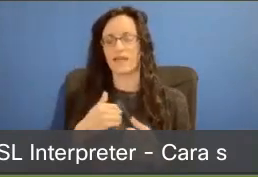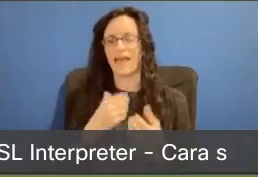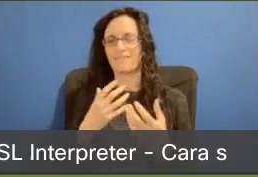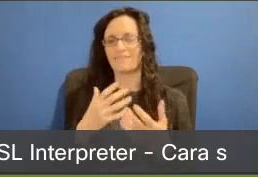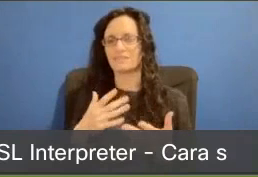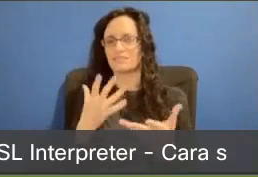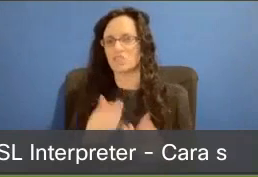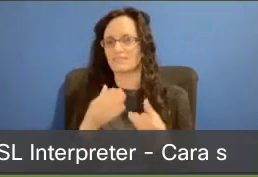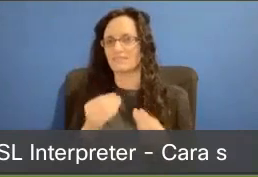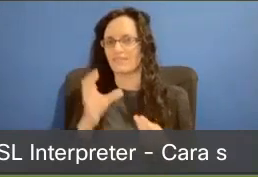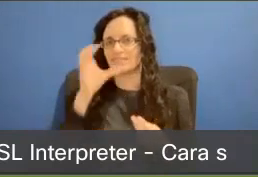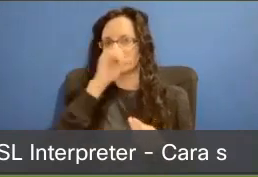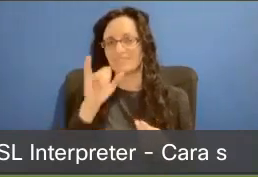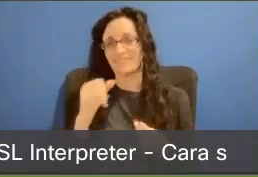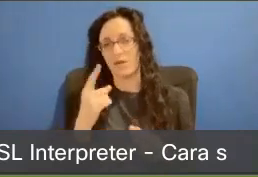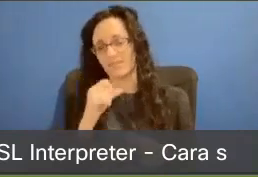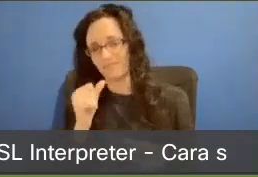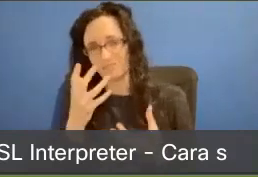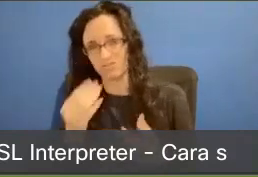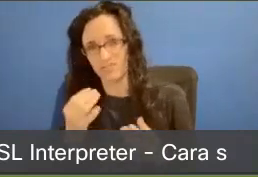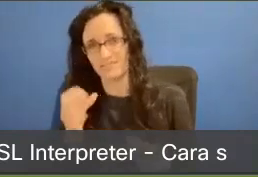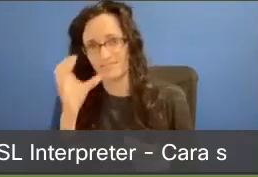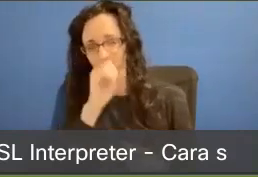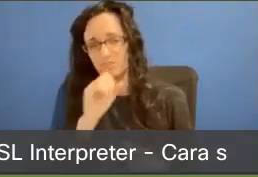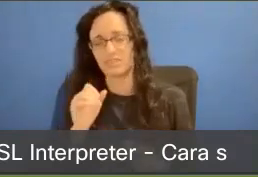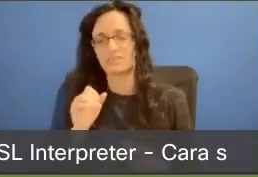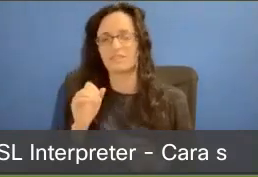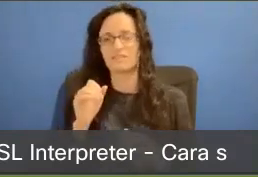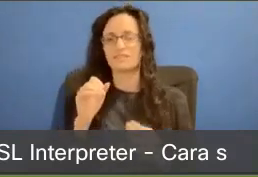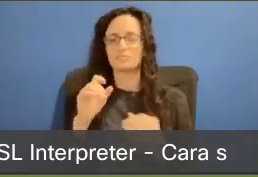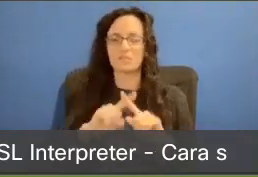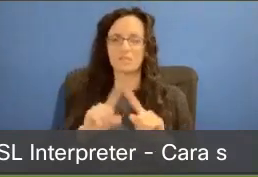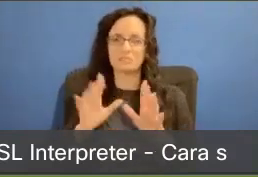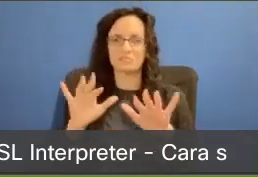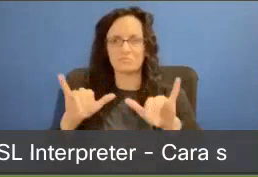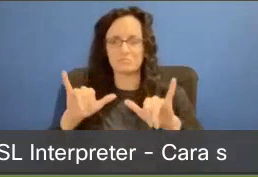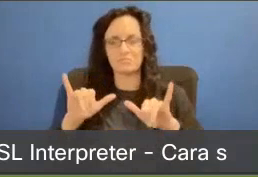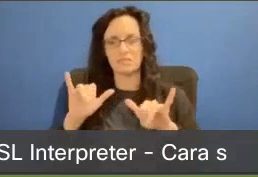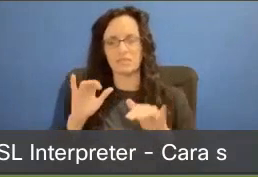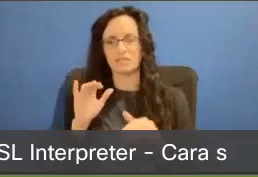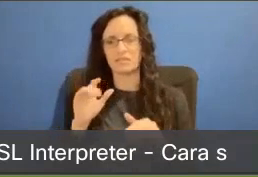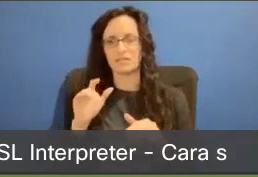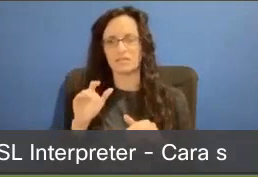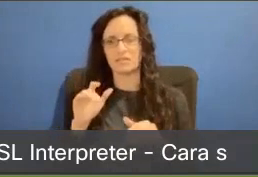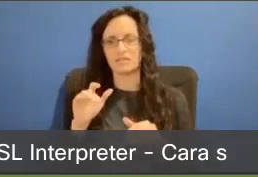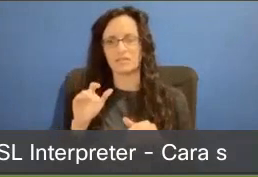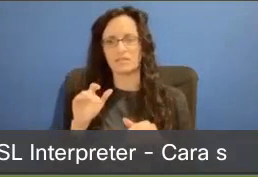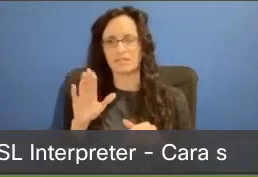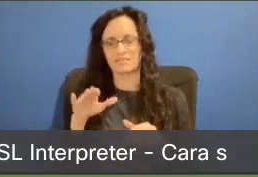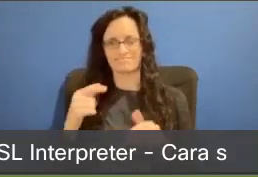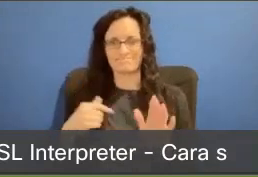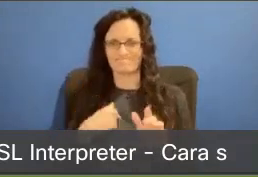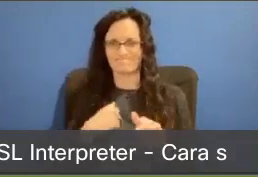one's not so gentle, but it's the same kind of process of sort of saying, look, I get it. I'm going to guess you've been thinking about suicide,